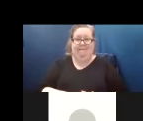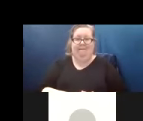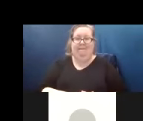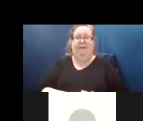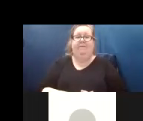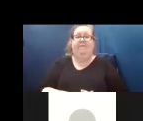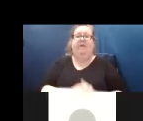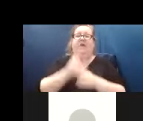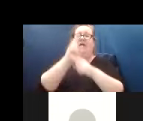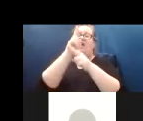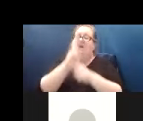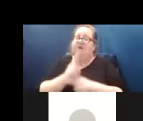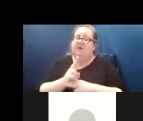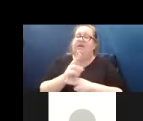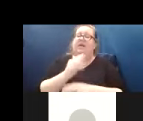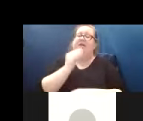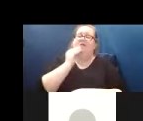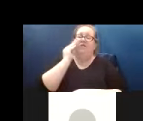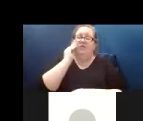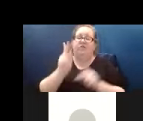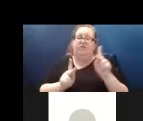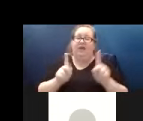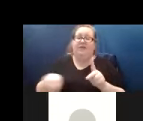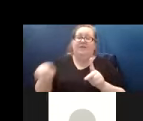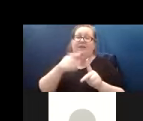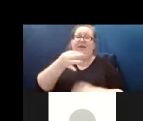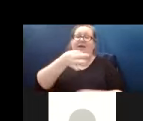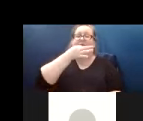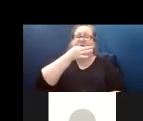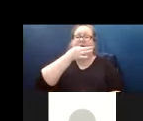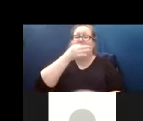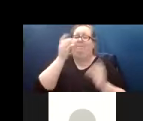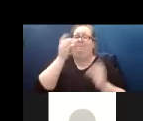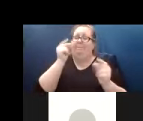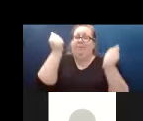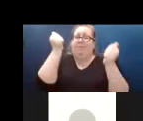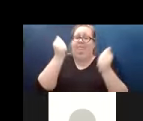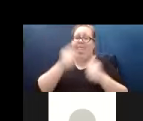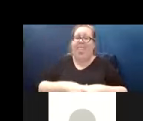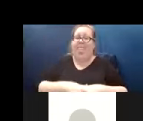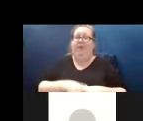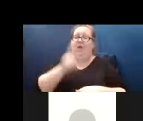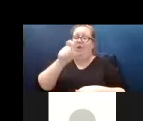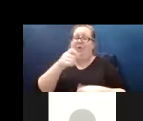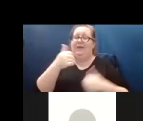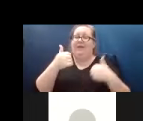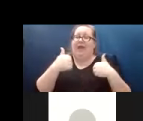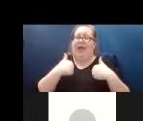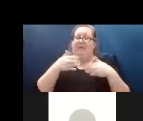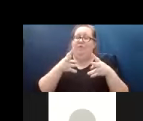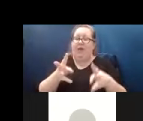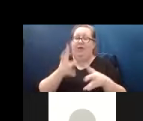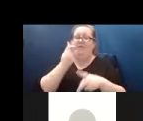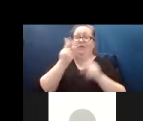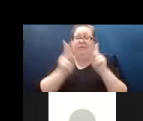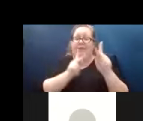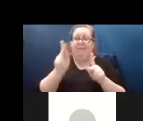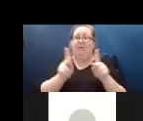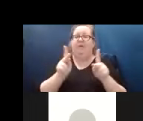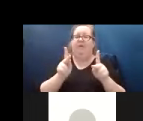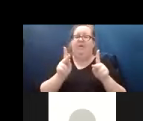Leverage resident expertise. Boom. We need to have platforms that where residents